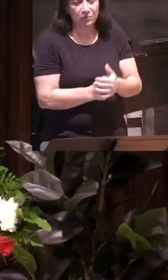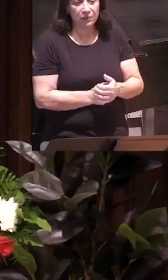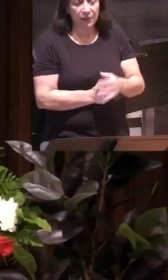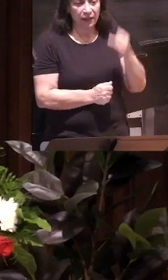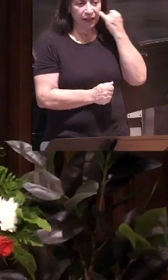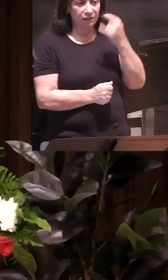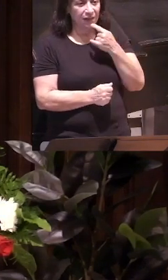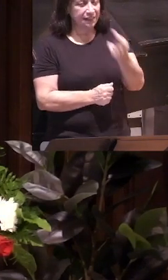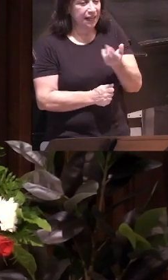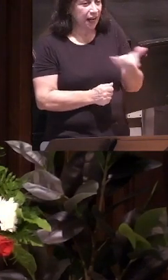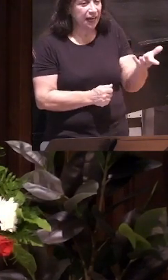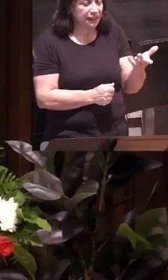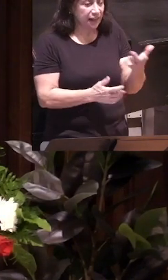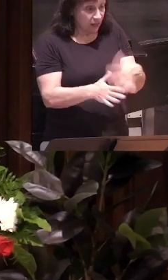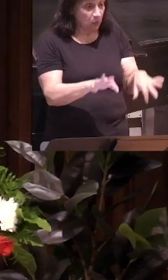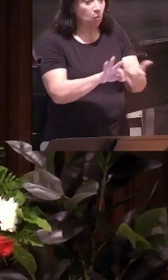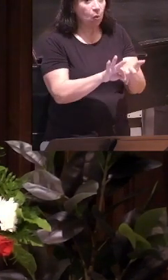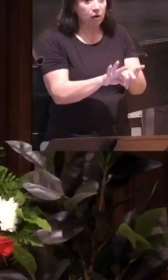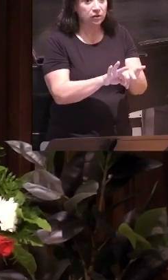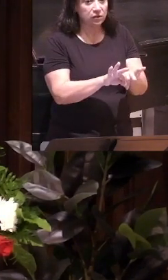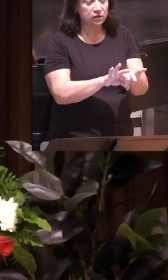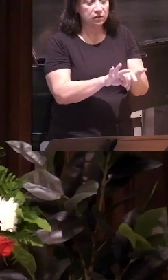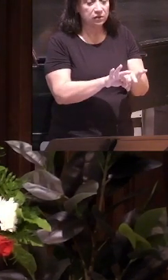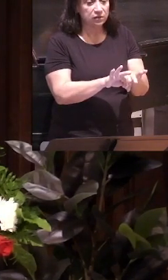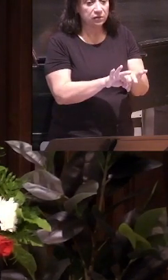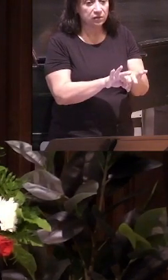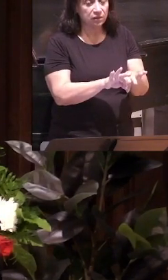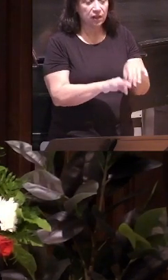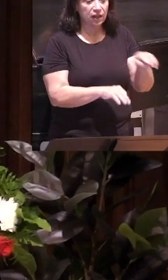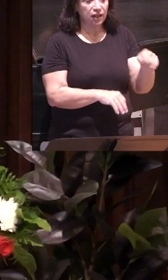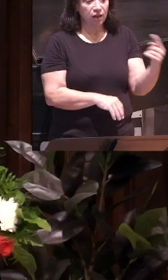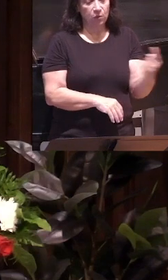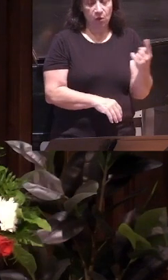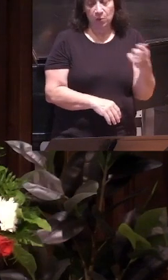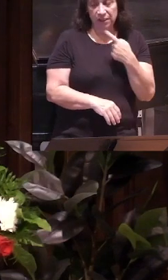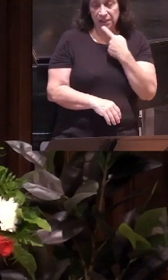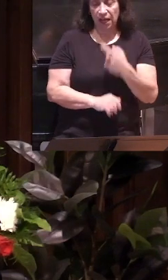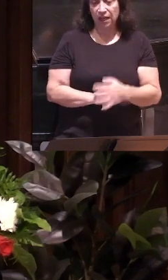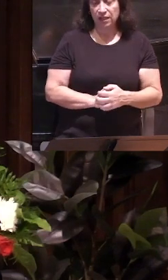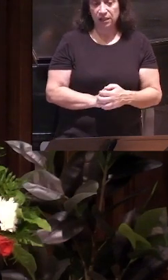I said anything really important to him, he would always say,